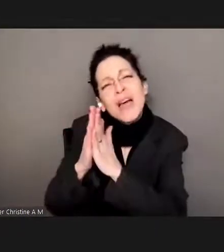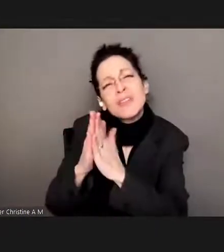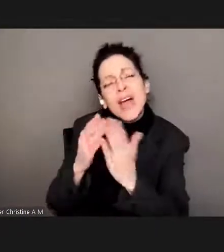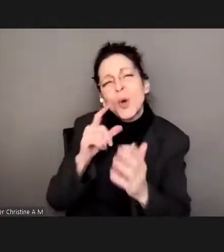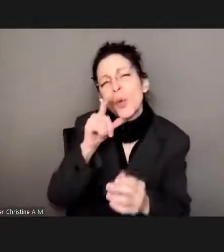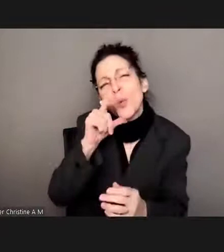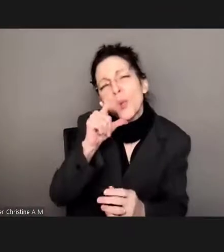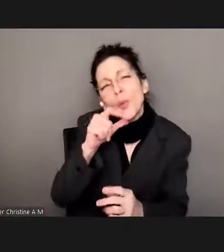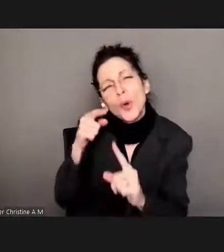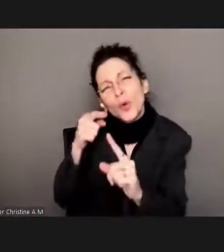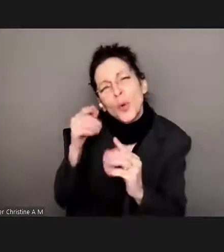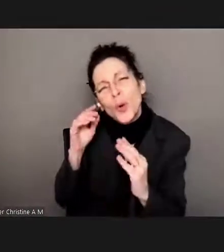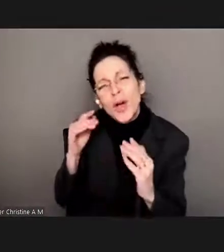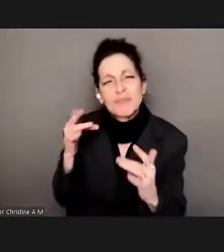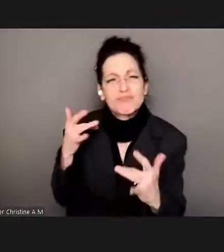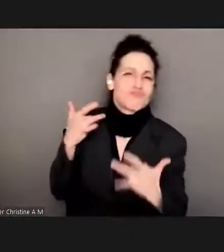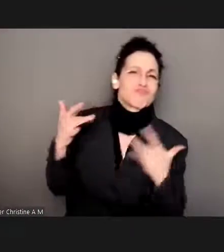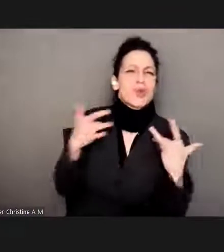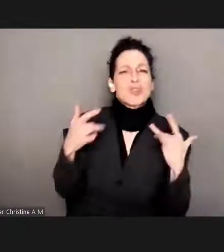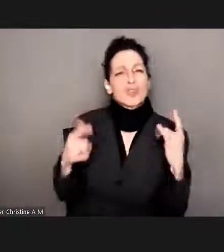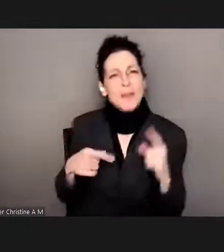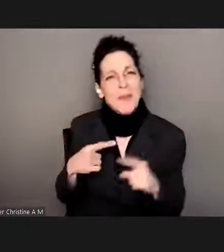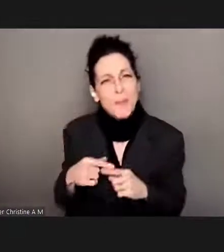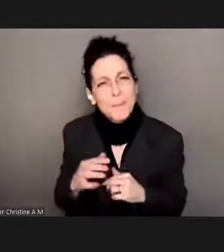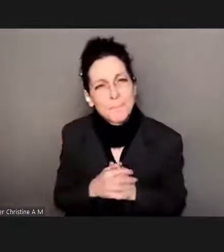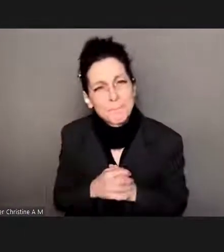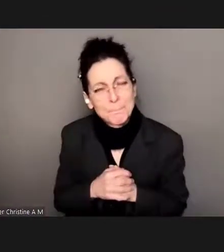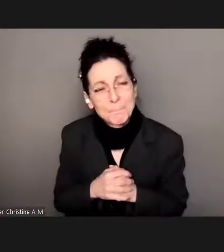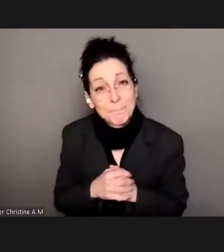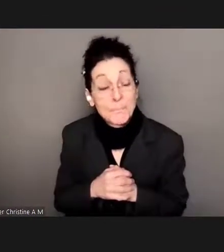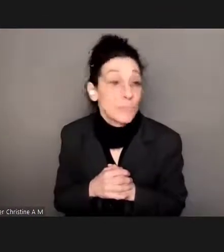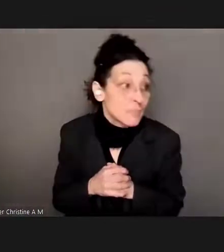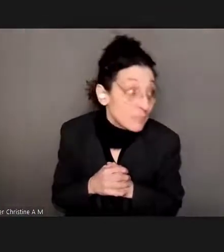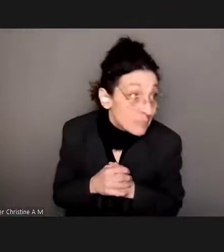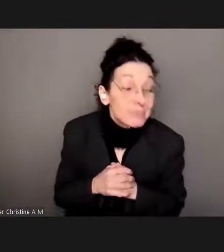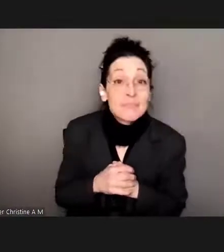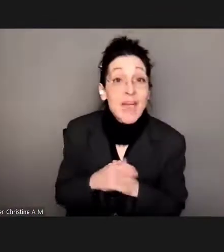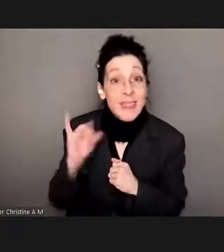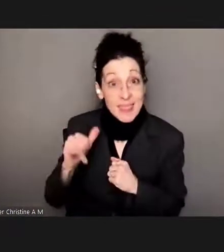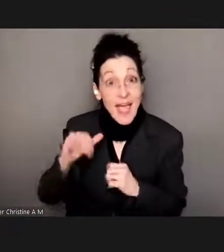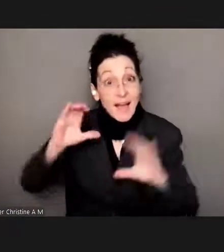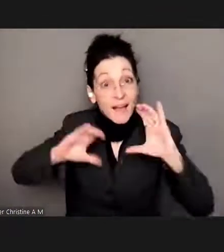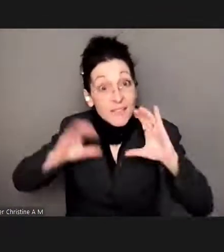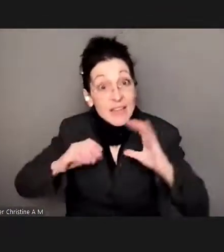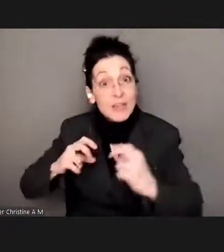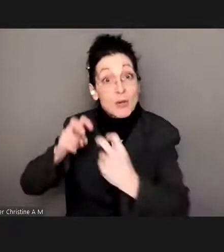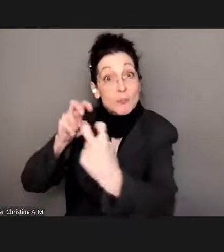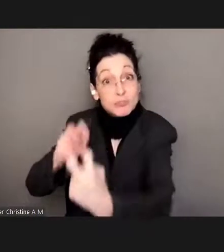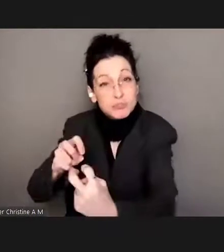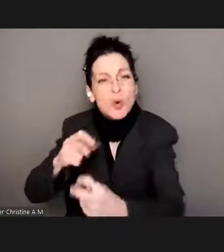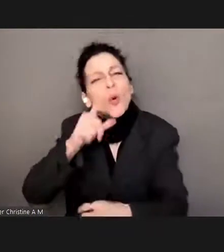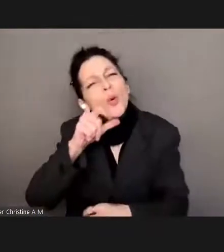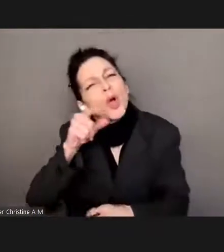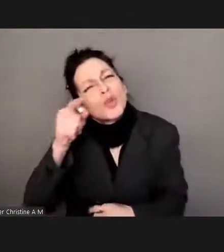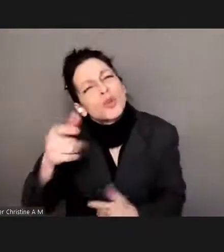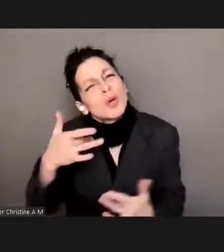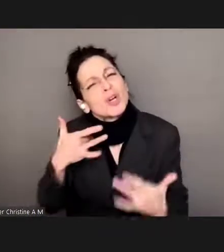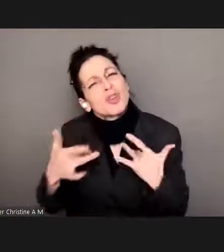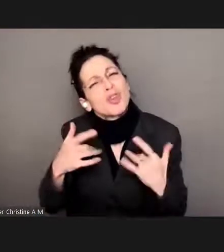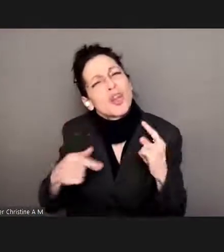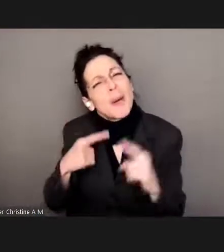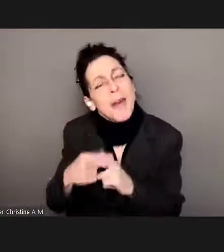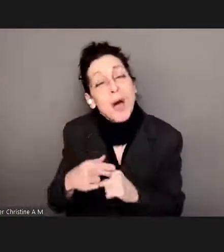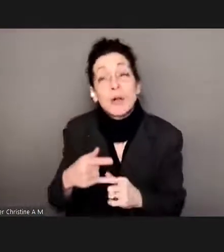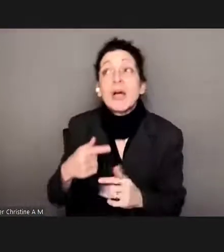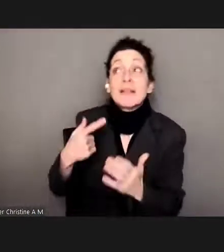might, that might not otherwise even have been fully acknowledged by the professor themselves. Like, yes, I think that a sine qua